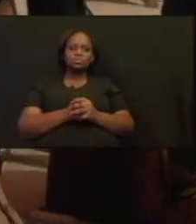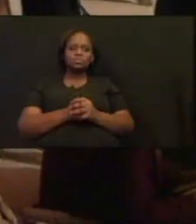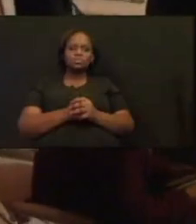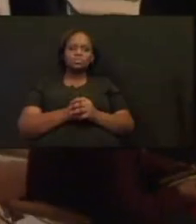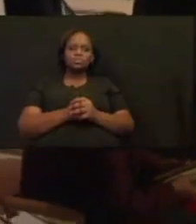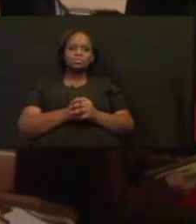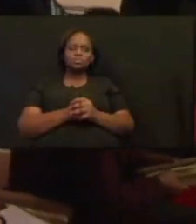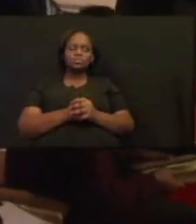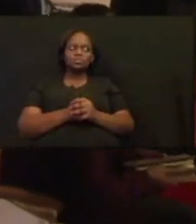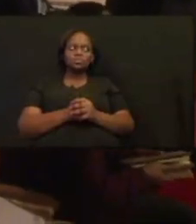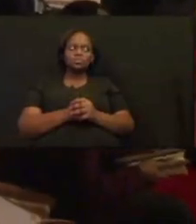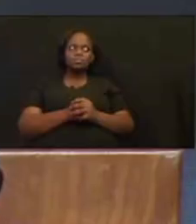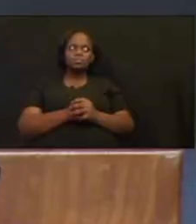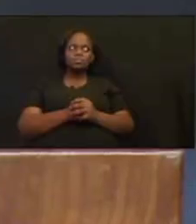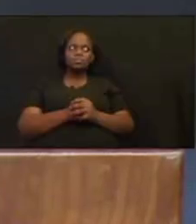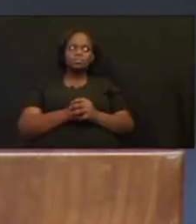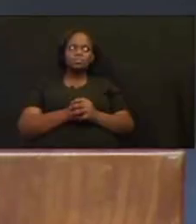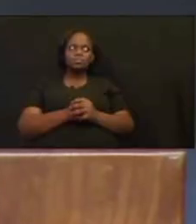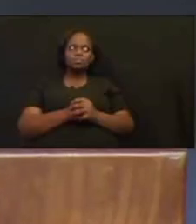Hear me.